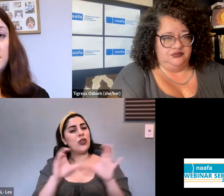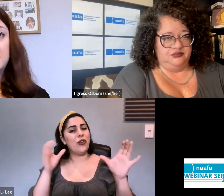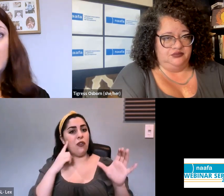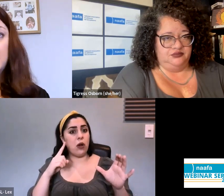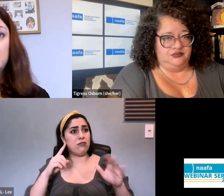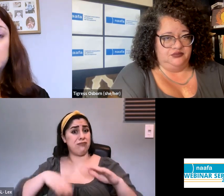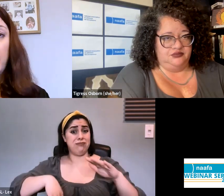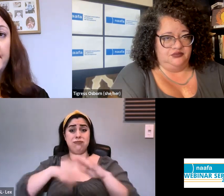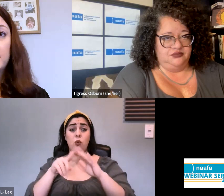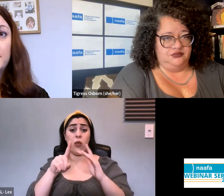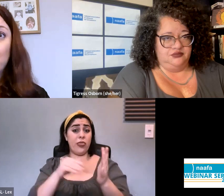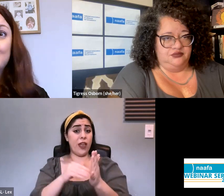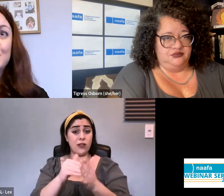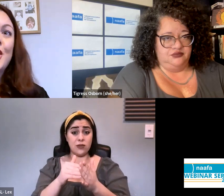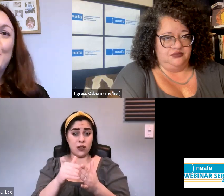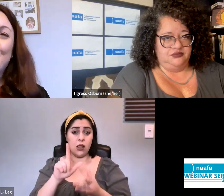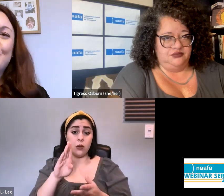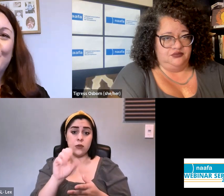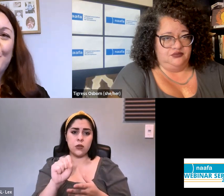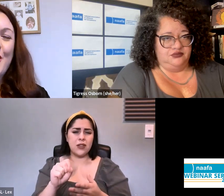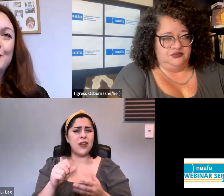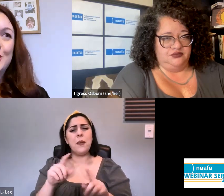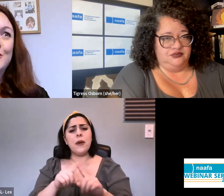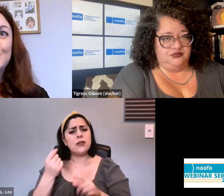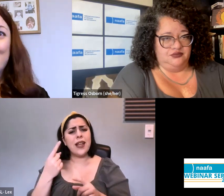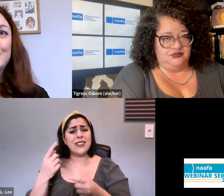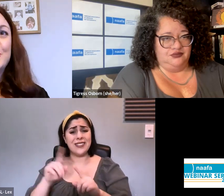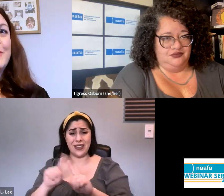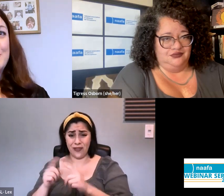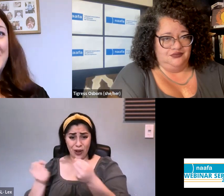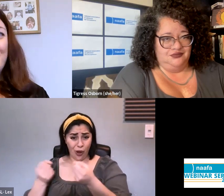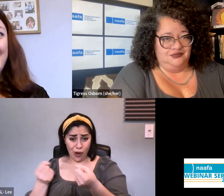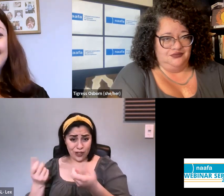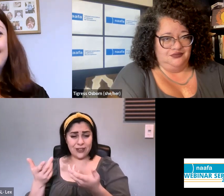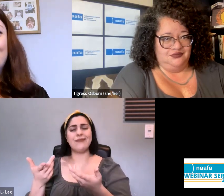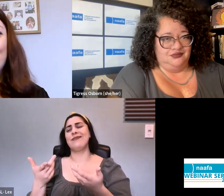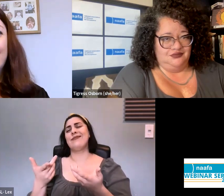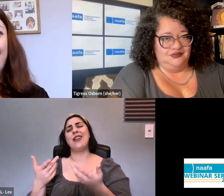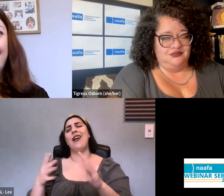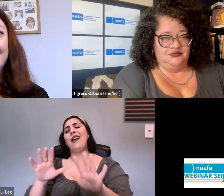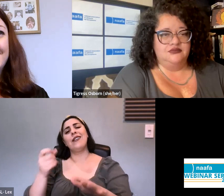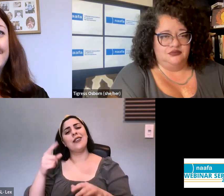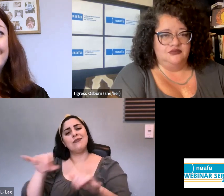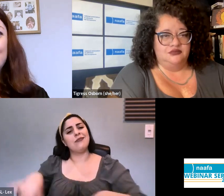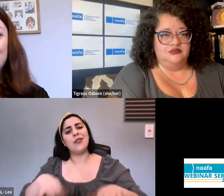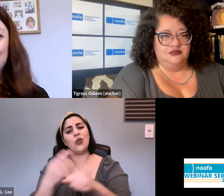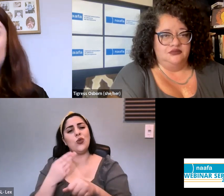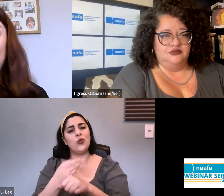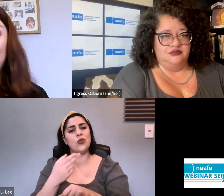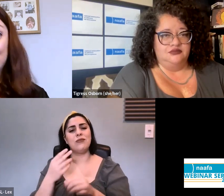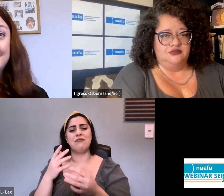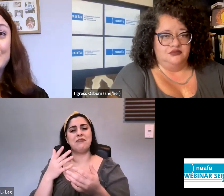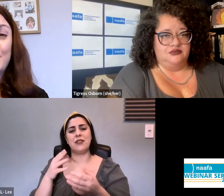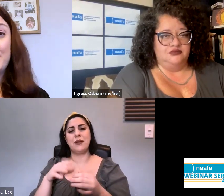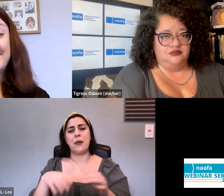that's not an issue either. Most funeral homes use nondescript minivans for